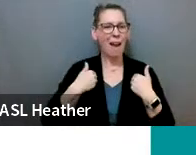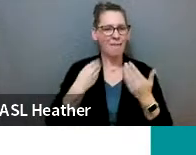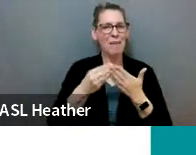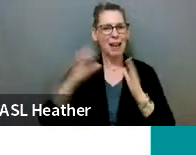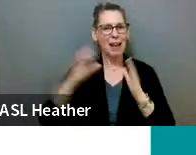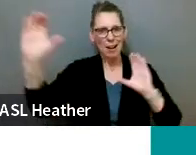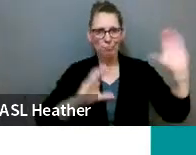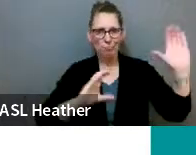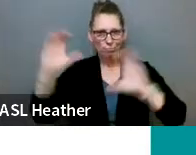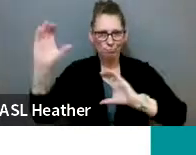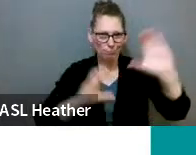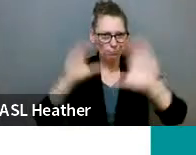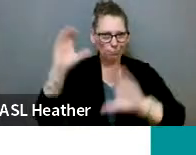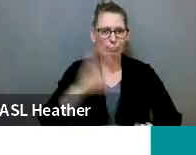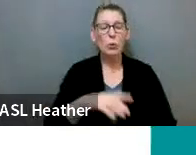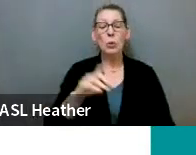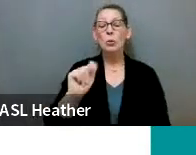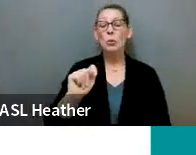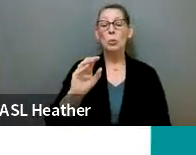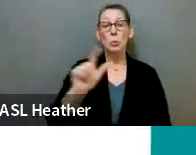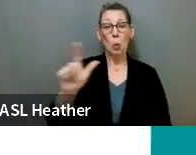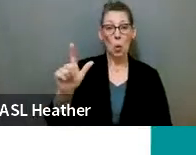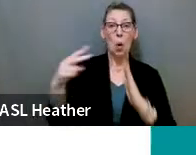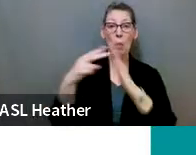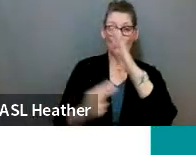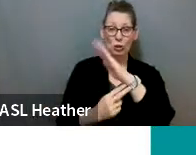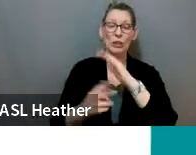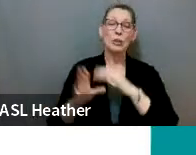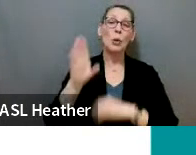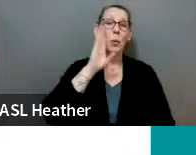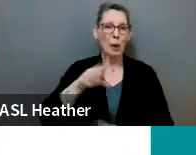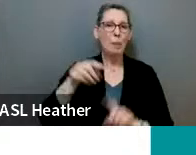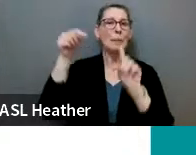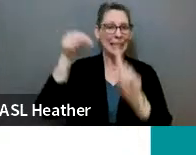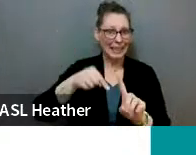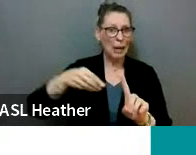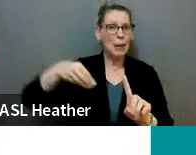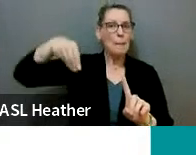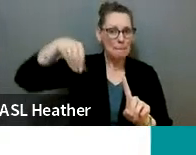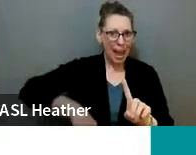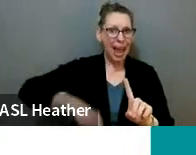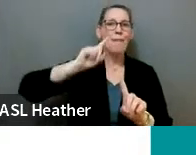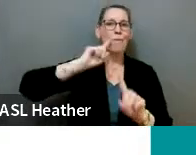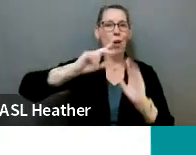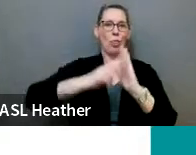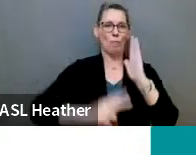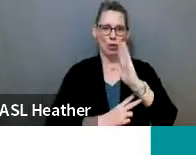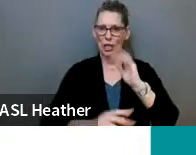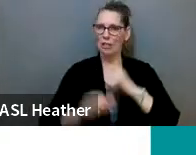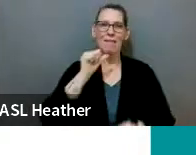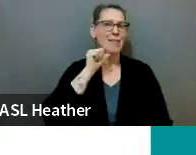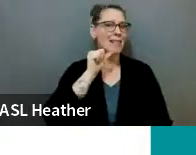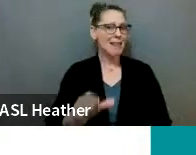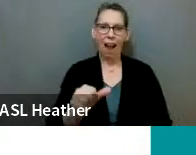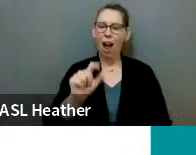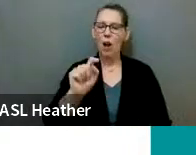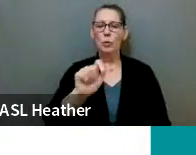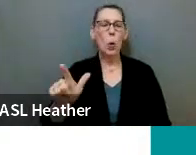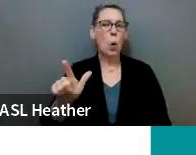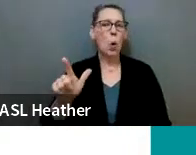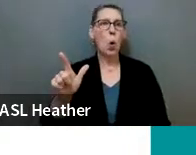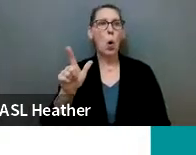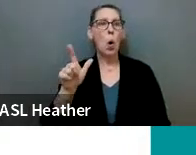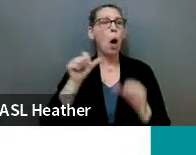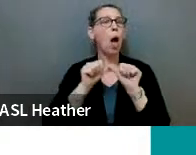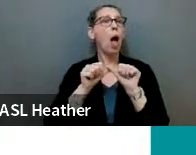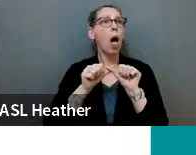so the tolls on the bridge will be dedicated to pay for the bridge itself. It's not going to be a toll collection that then